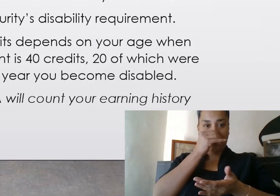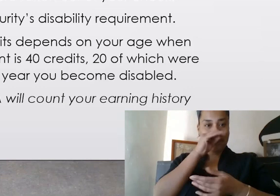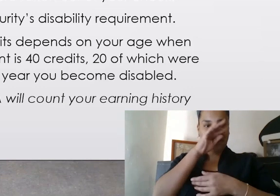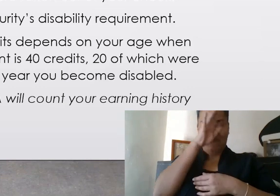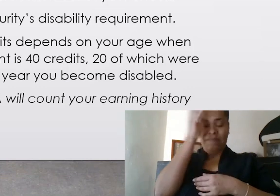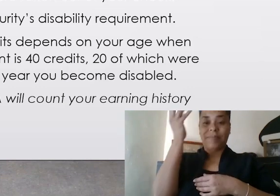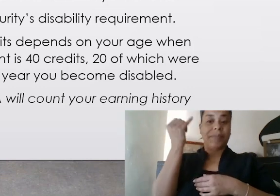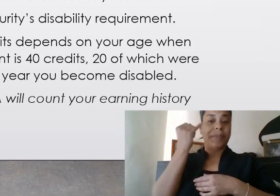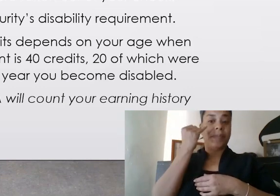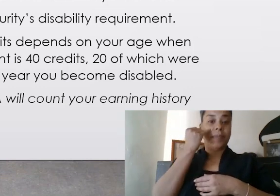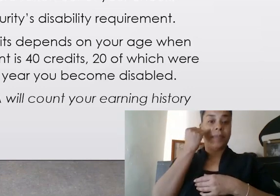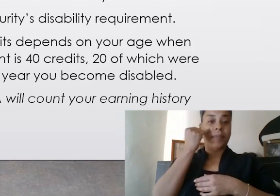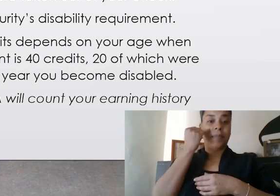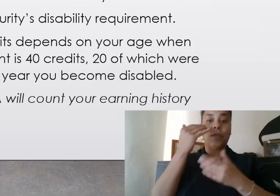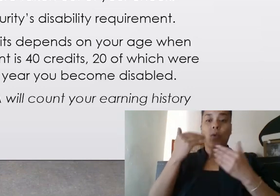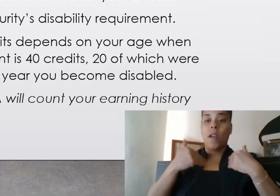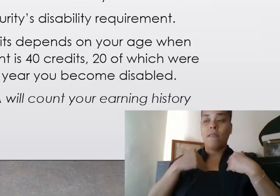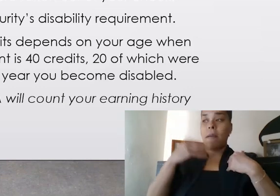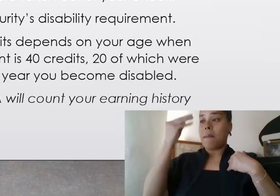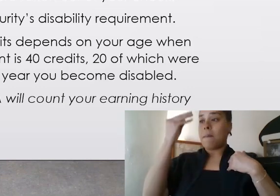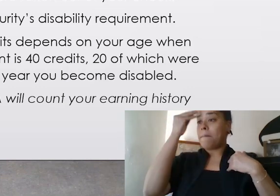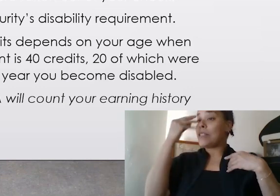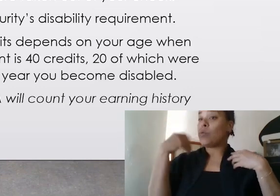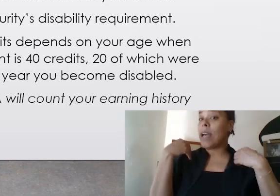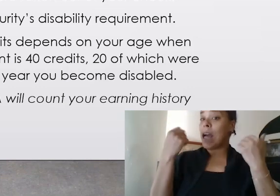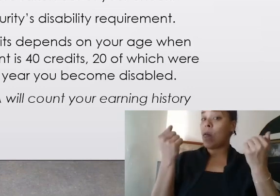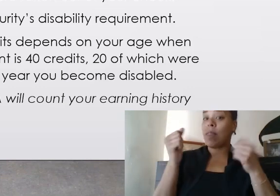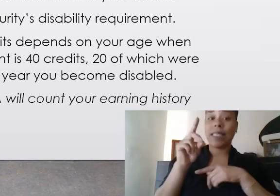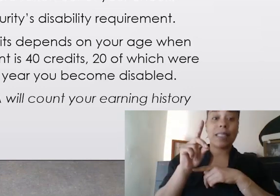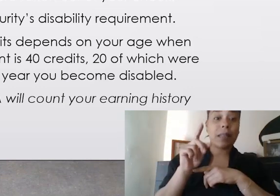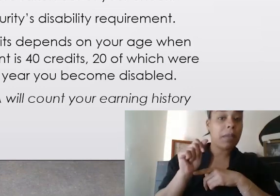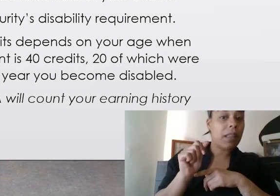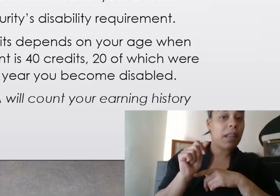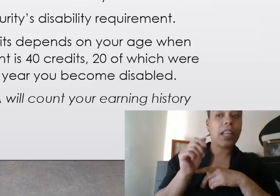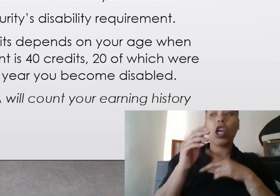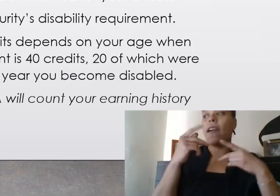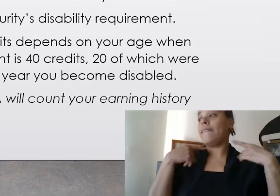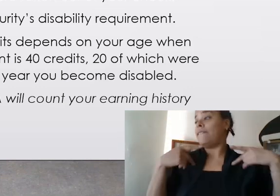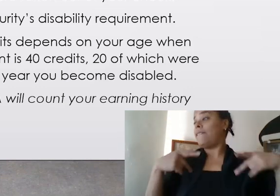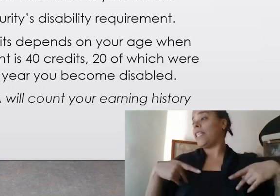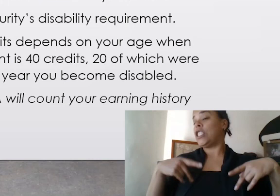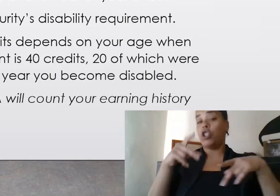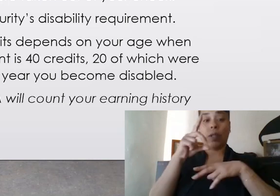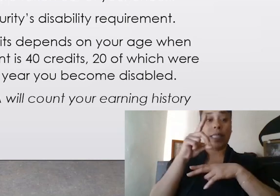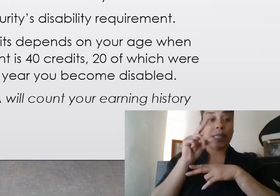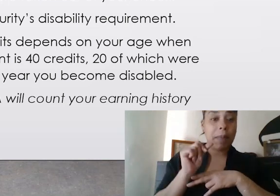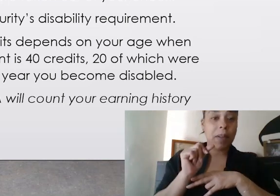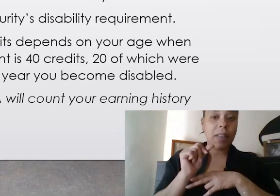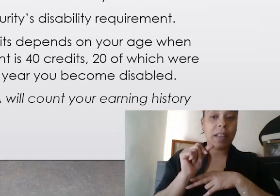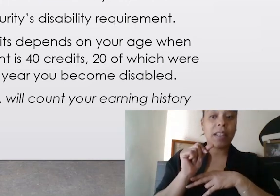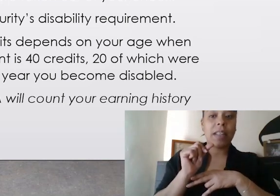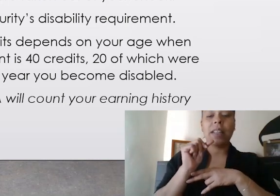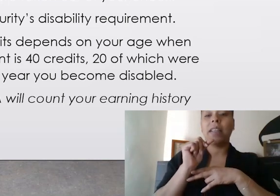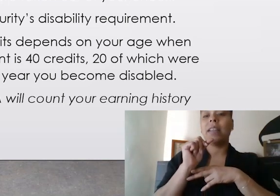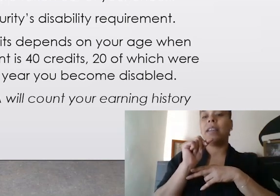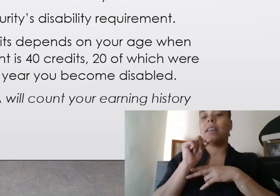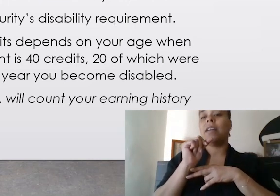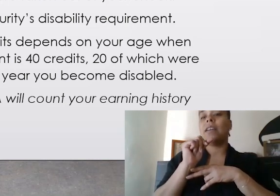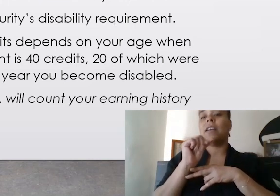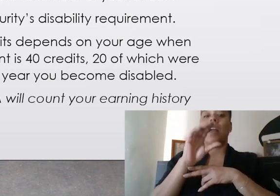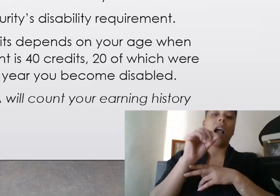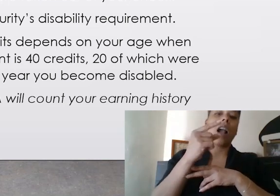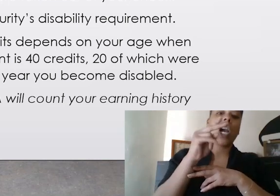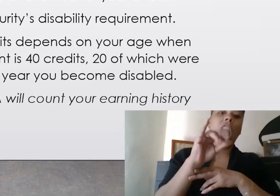If you have mental health disability, if you have a physical disability, if you have a cognitive disability, all that needs to